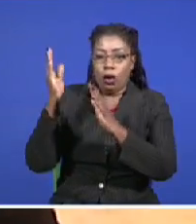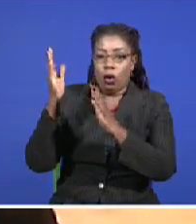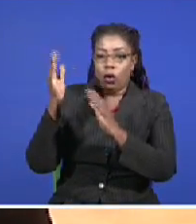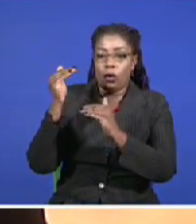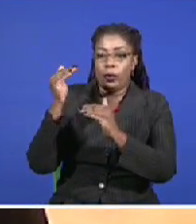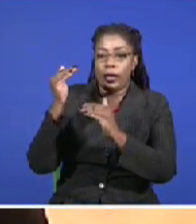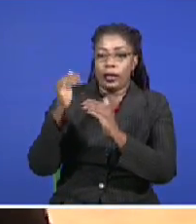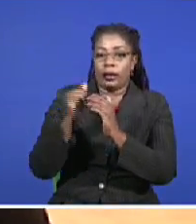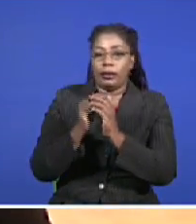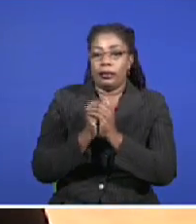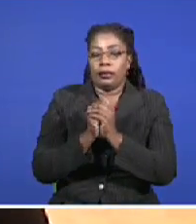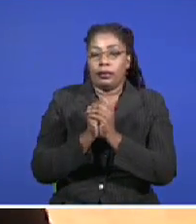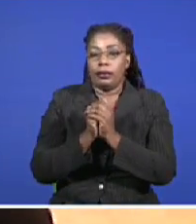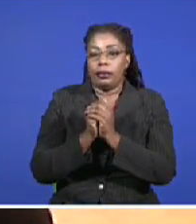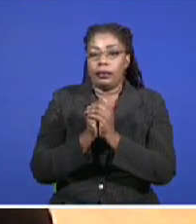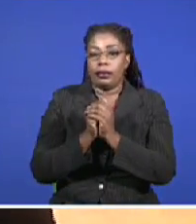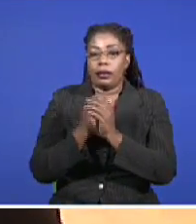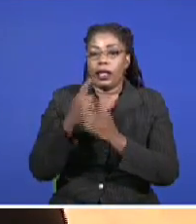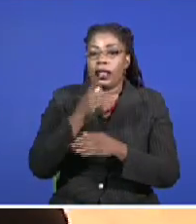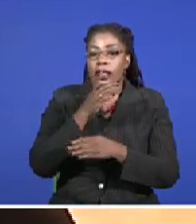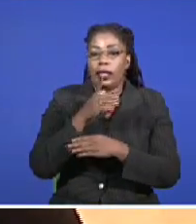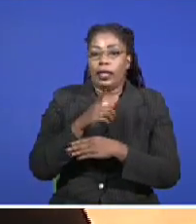that the ladies,